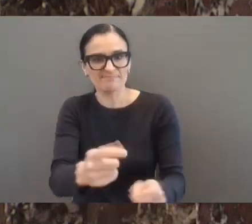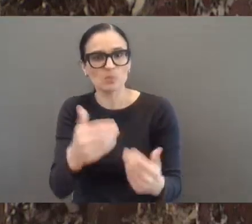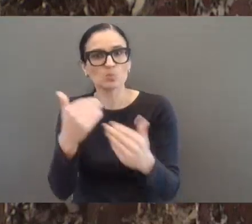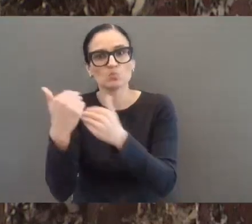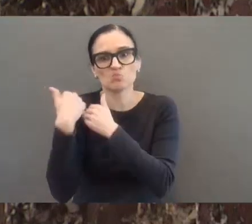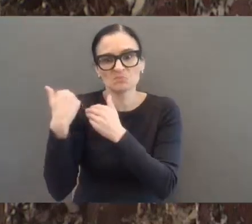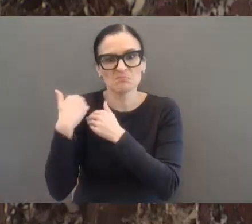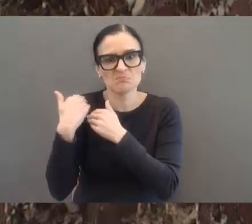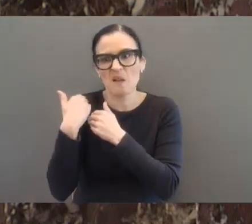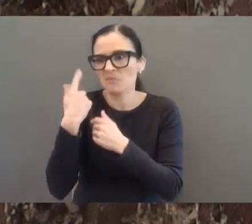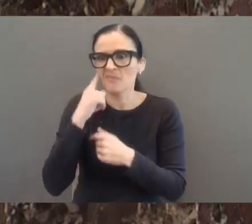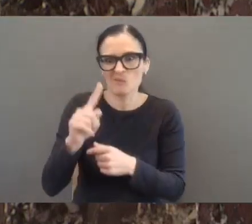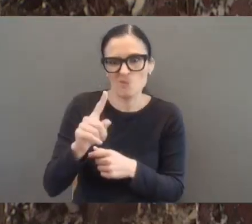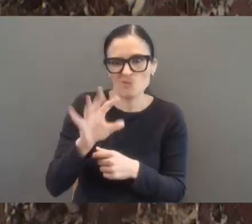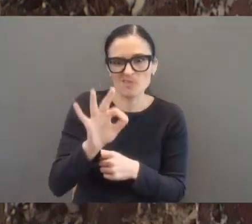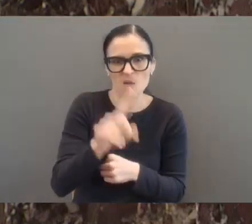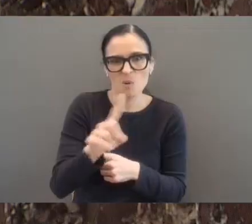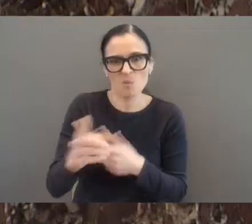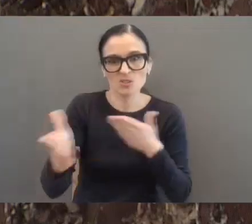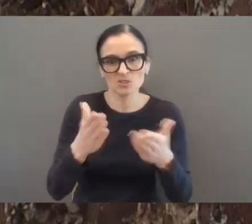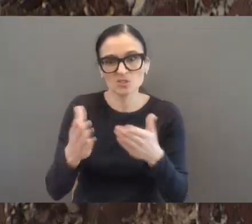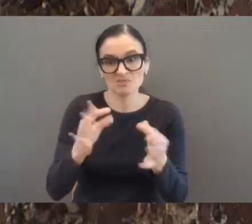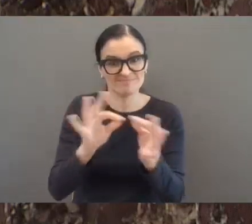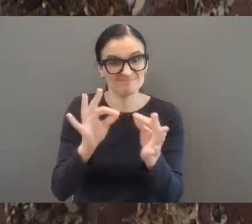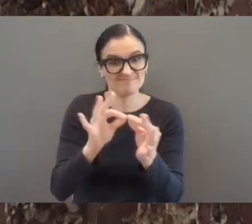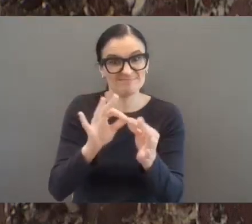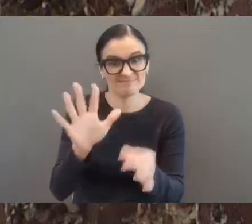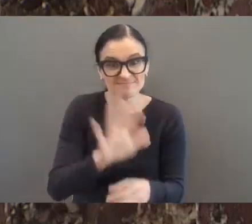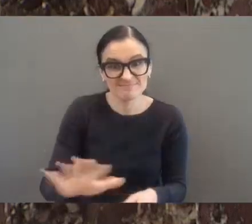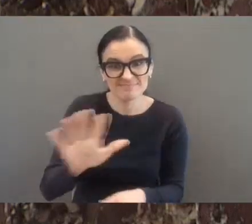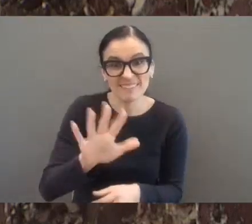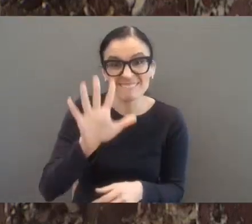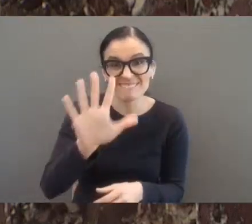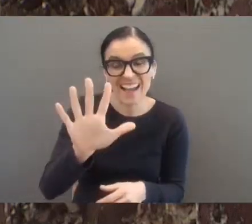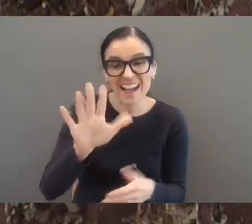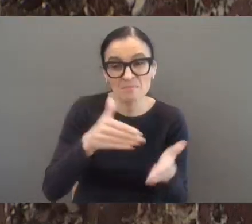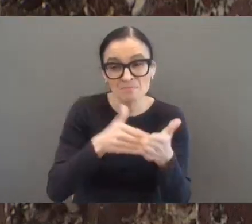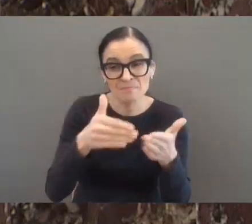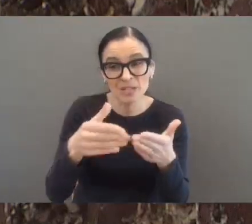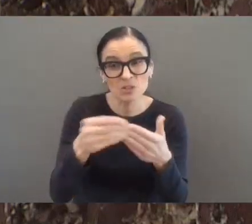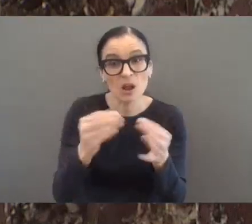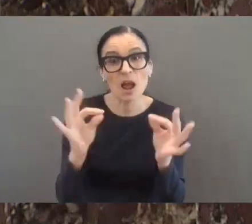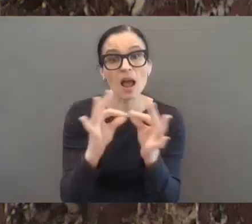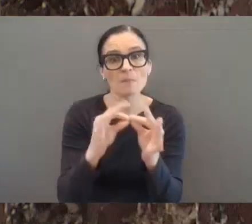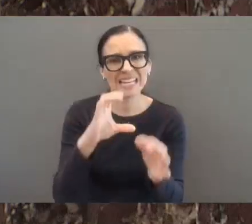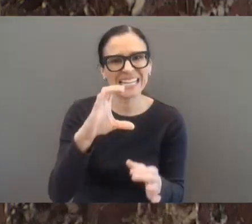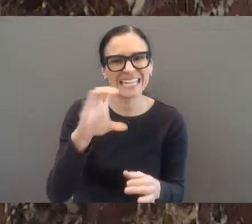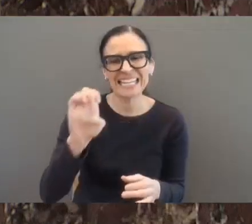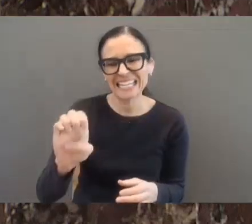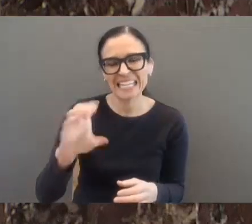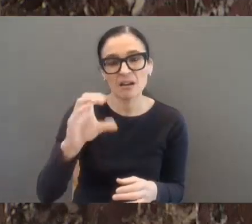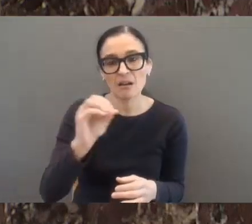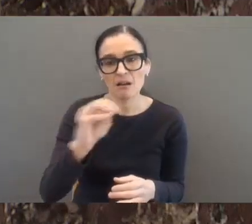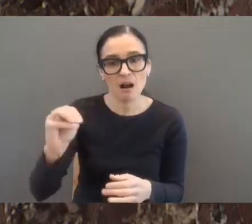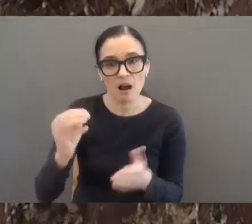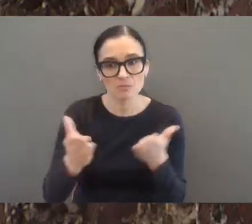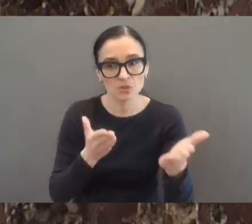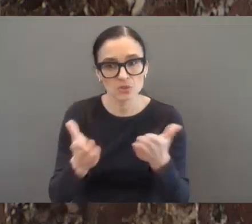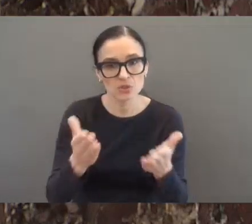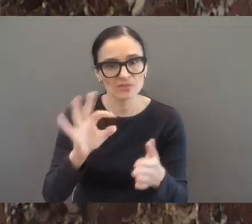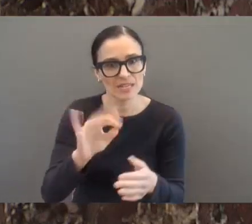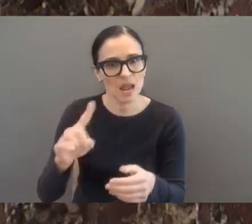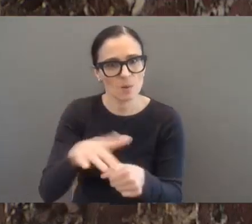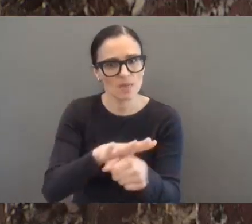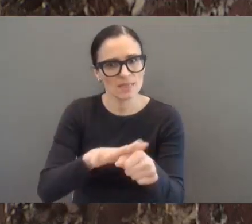911 services in their region. My question, Honourable Speaker, is to the Minister of Public Safety and Solicitor